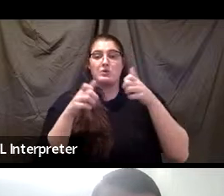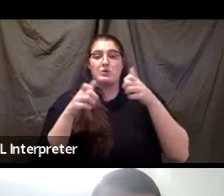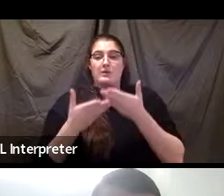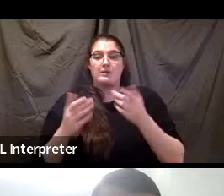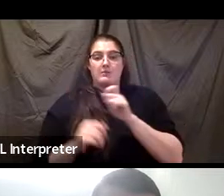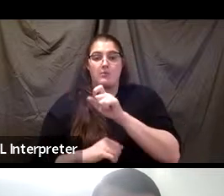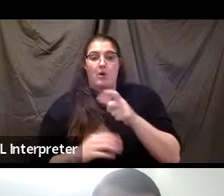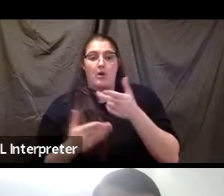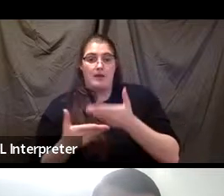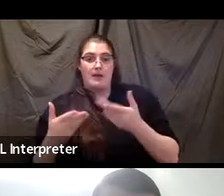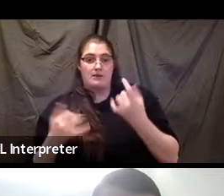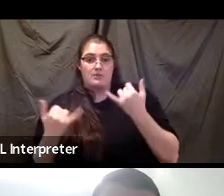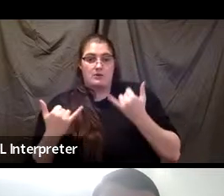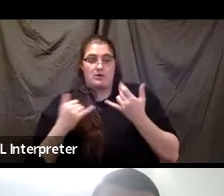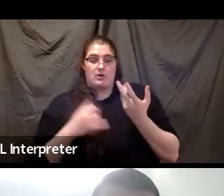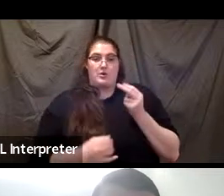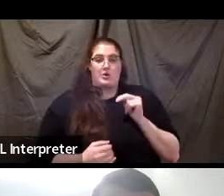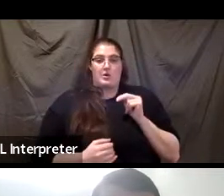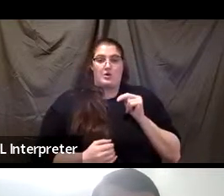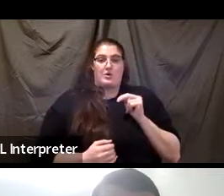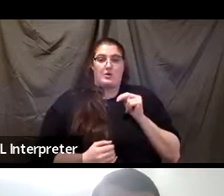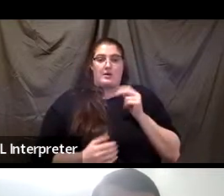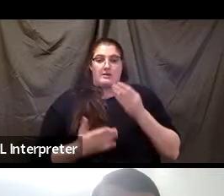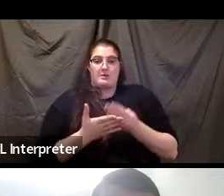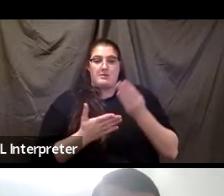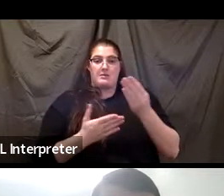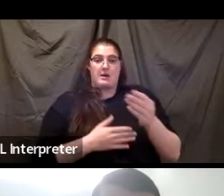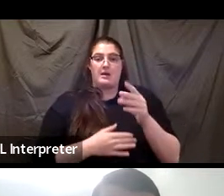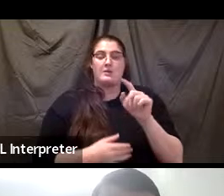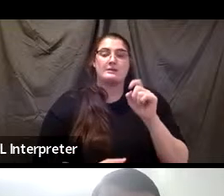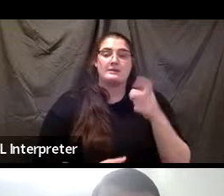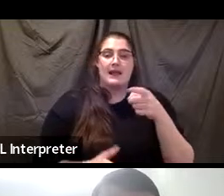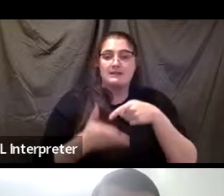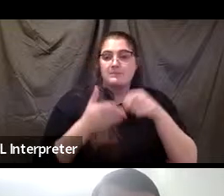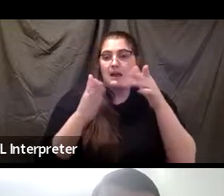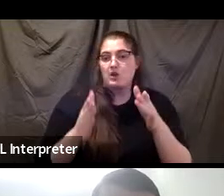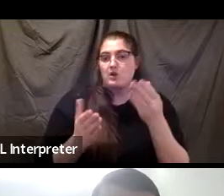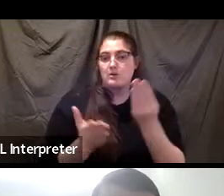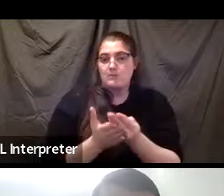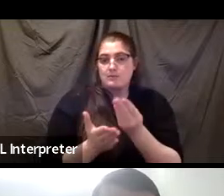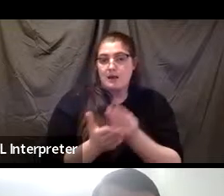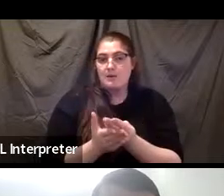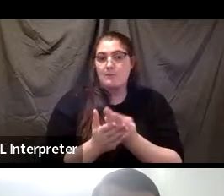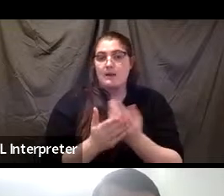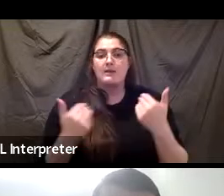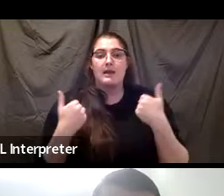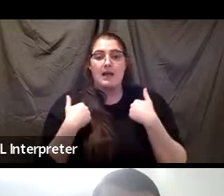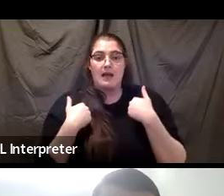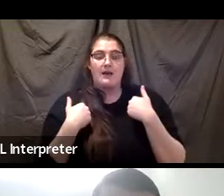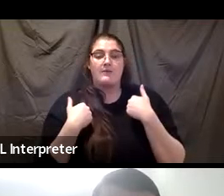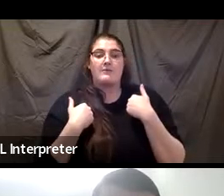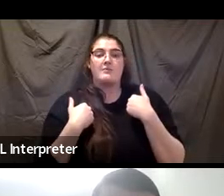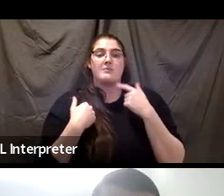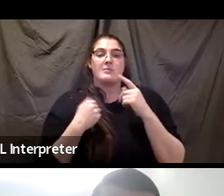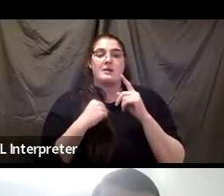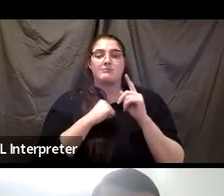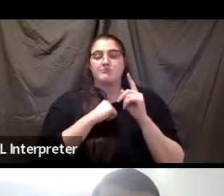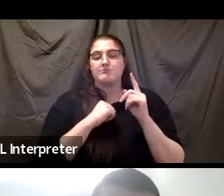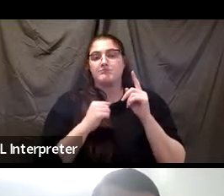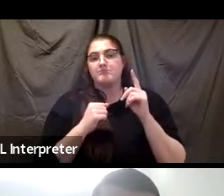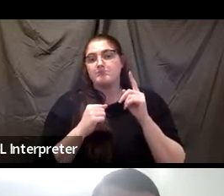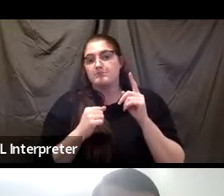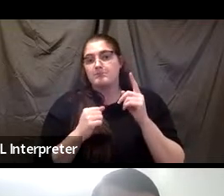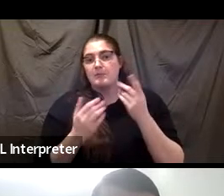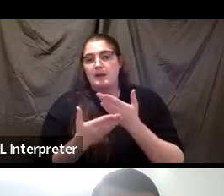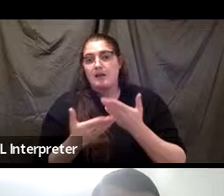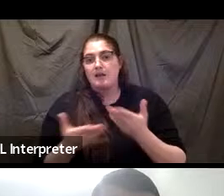own as a commission that have been purchased with taxpayer dollars. There have been accusations of former commissioners, well, not former, they're current